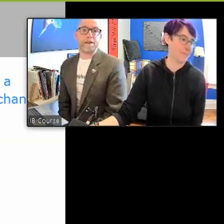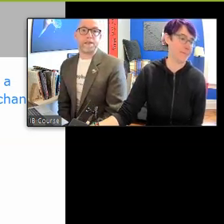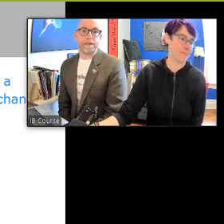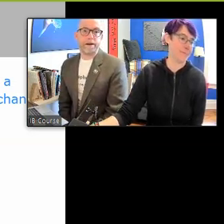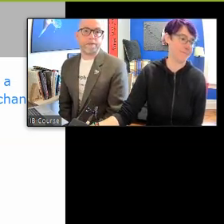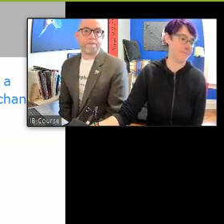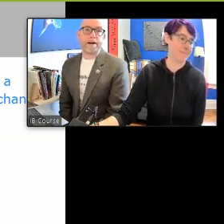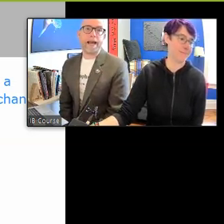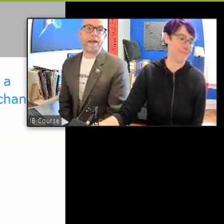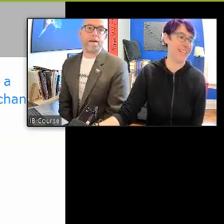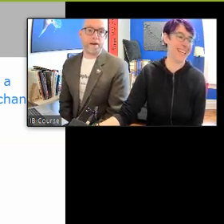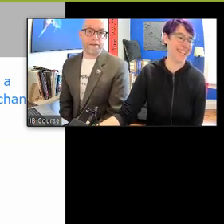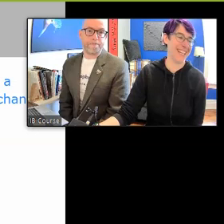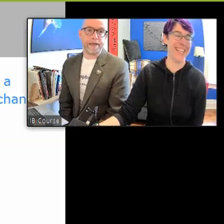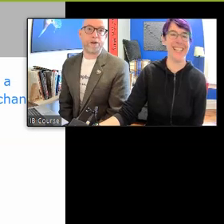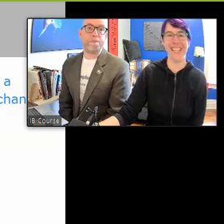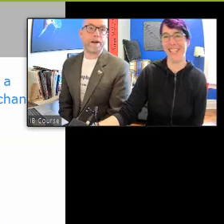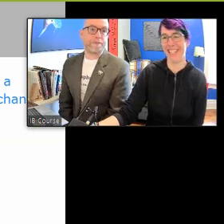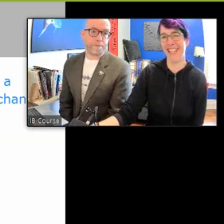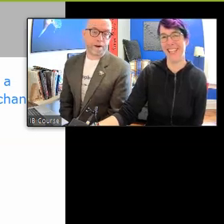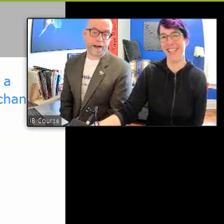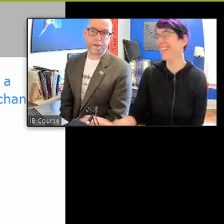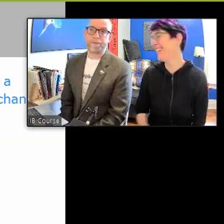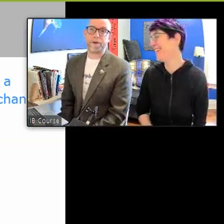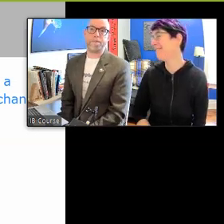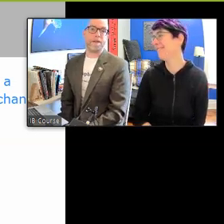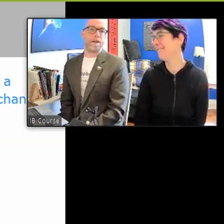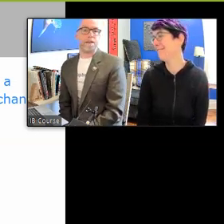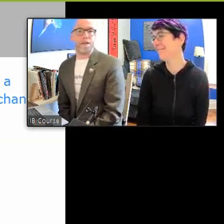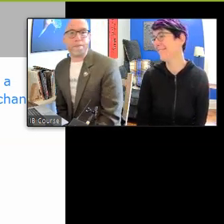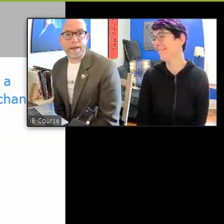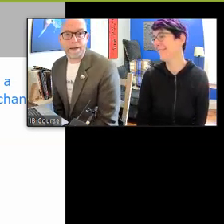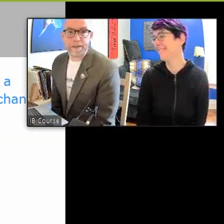species that are still here that are hanging on that could benefit perhaps from